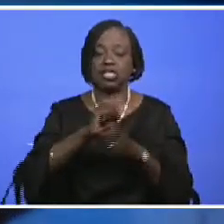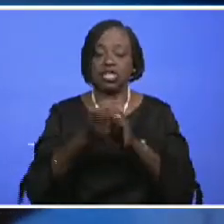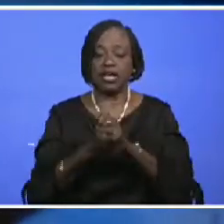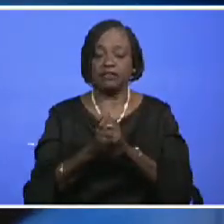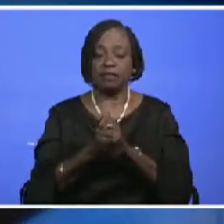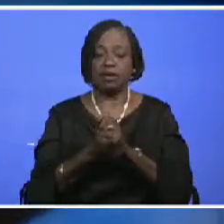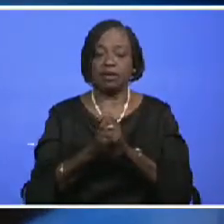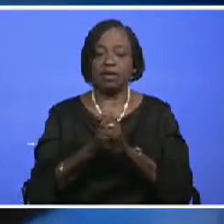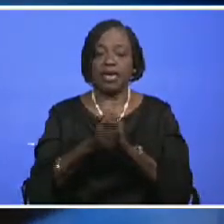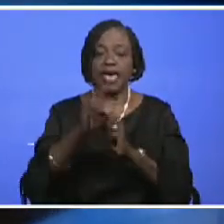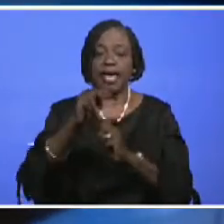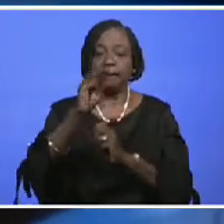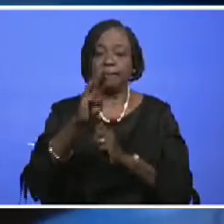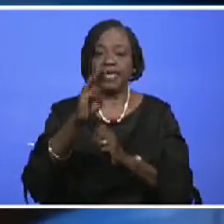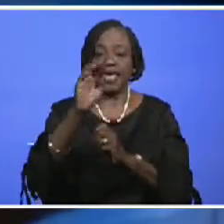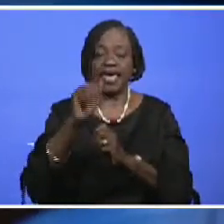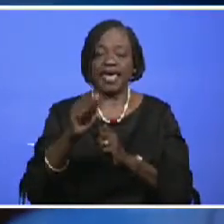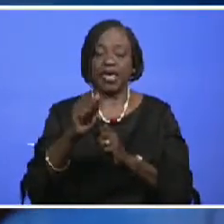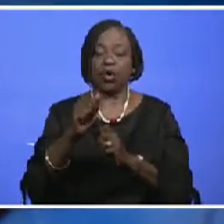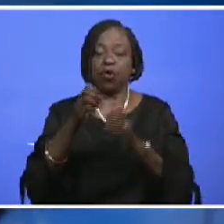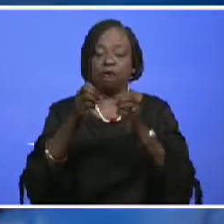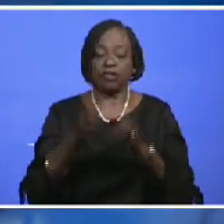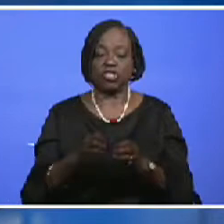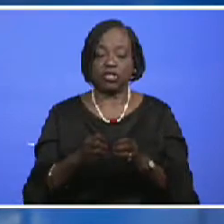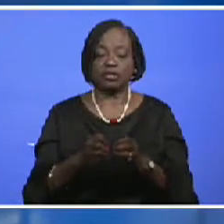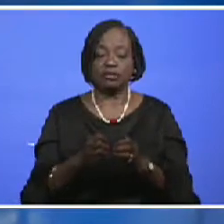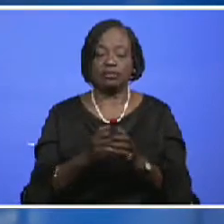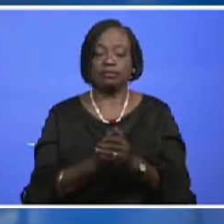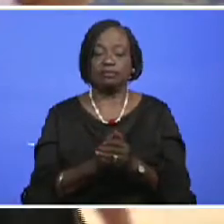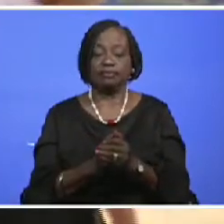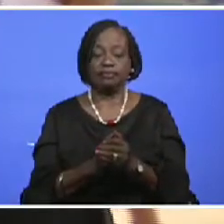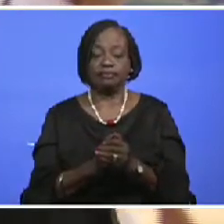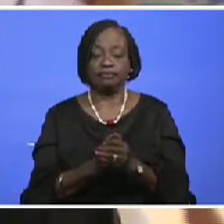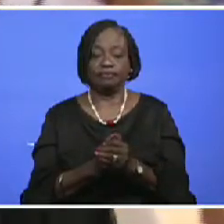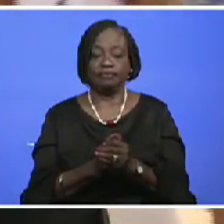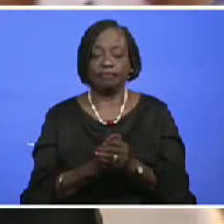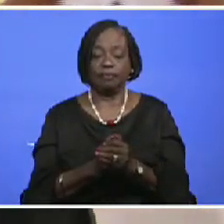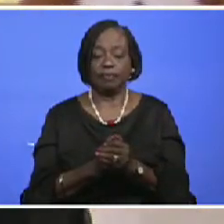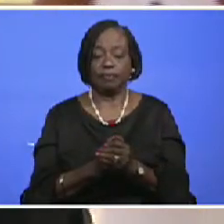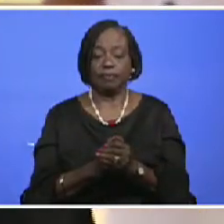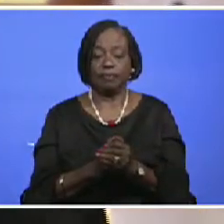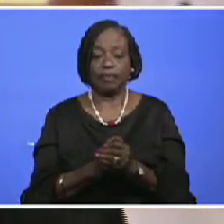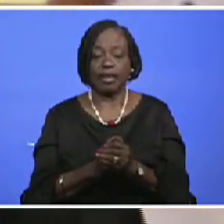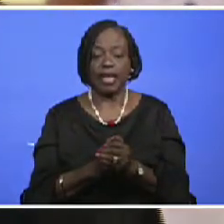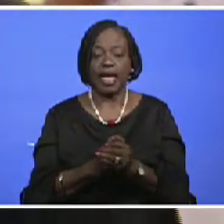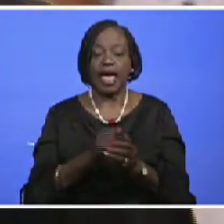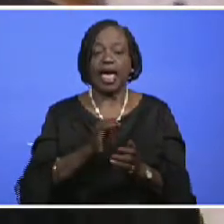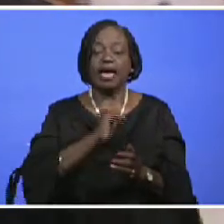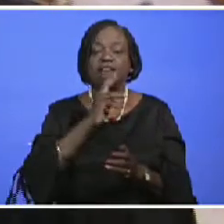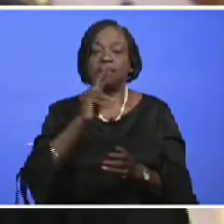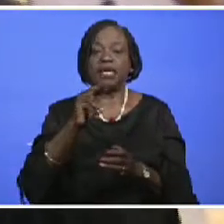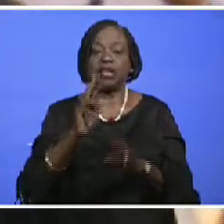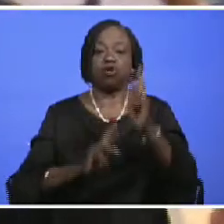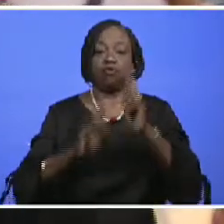recently spoke with NBA official Haywood Workman on just how he made the adjustment. Difficult. I've been a referee